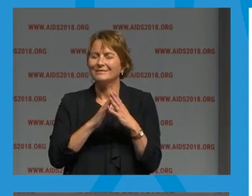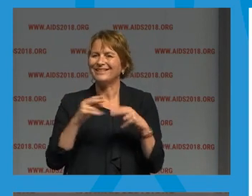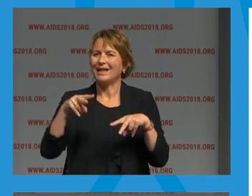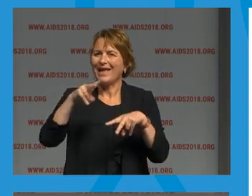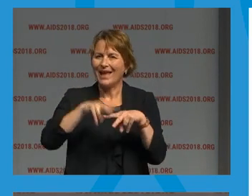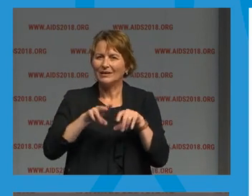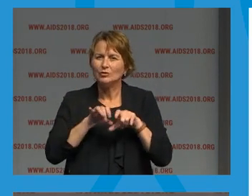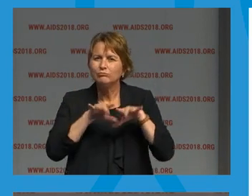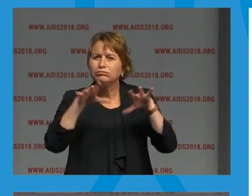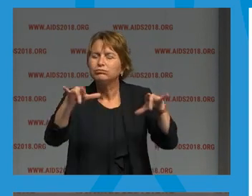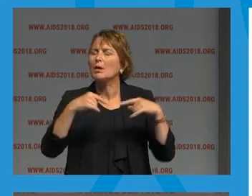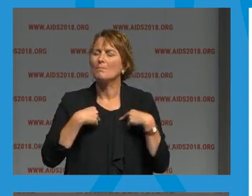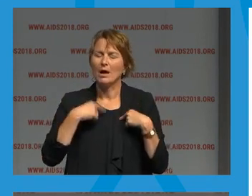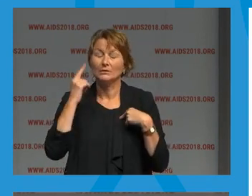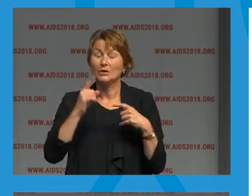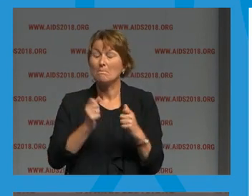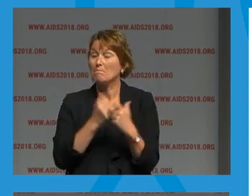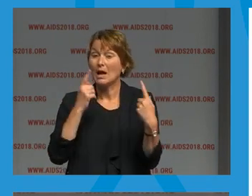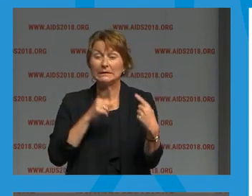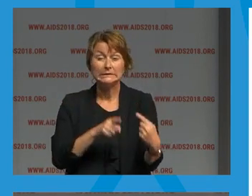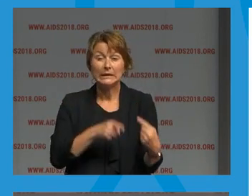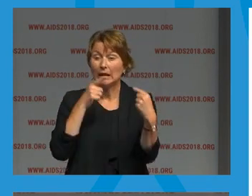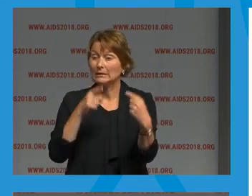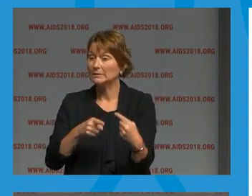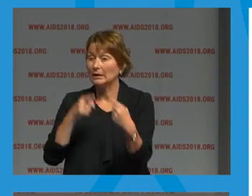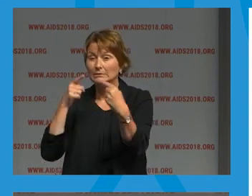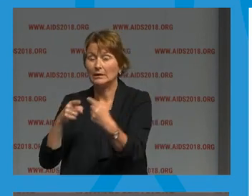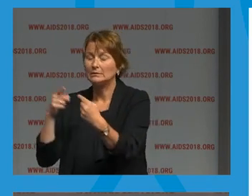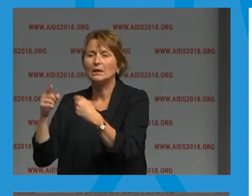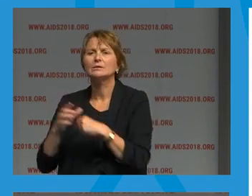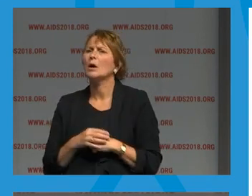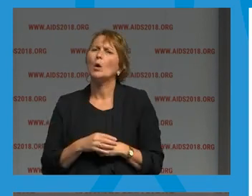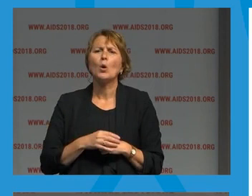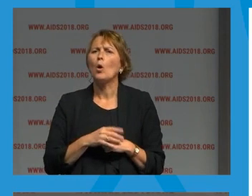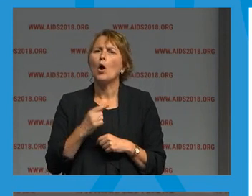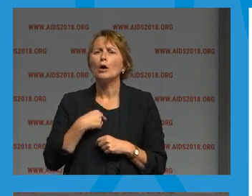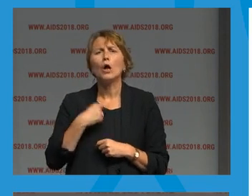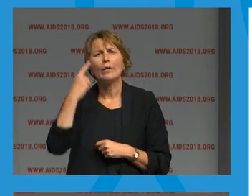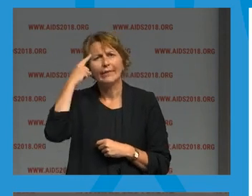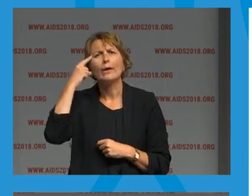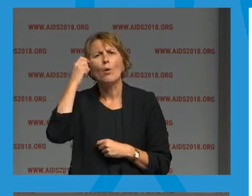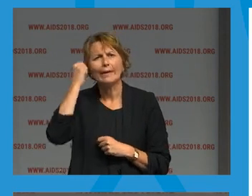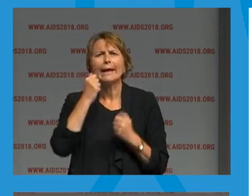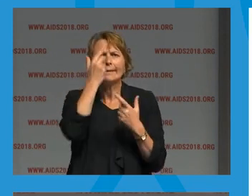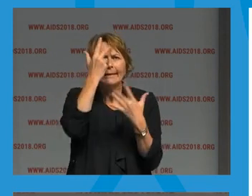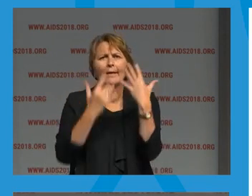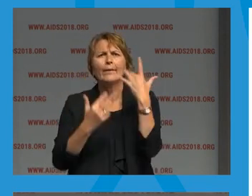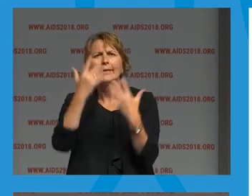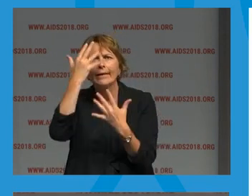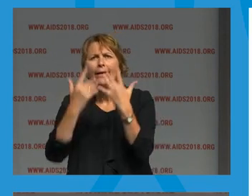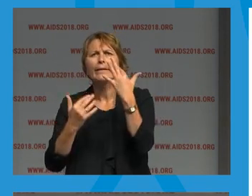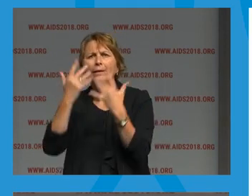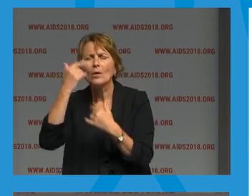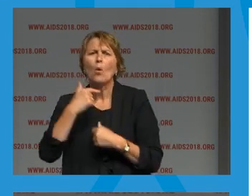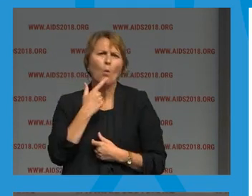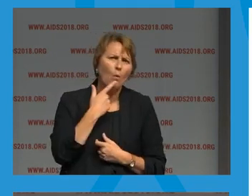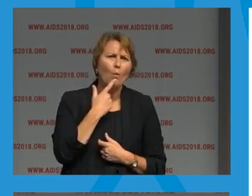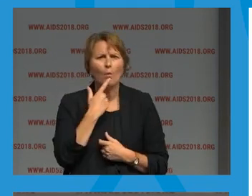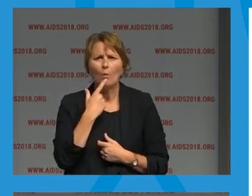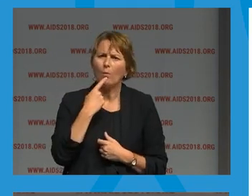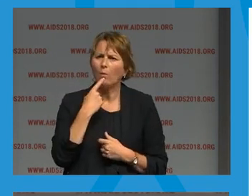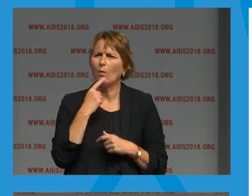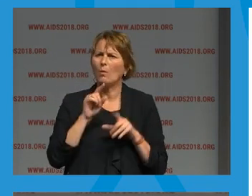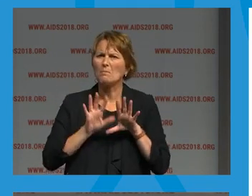in the face of enormous challenges goes beyond a strictly rational calculation of the dangers of the